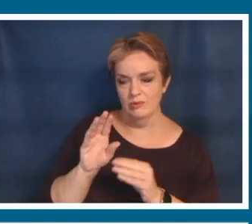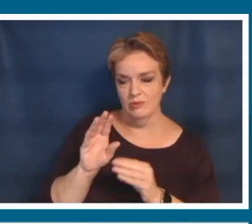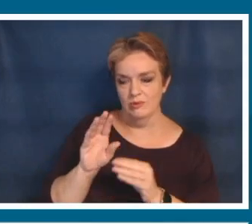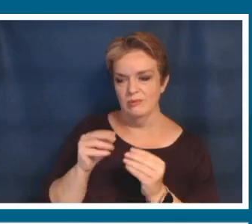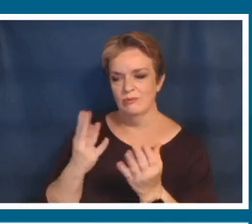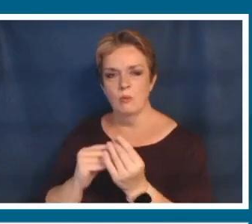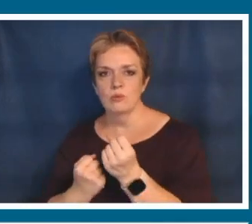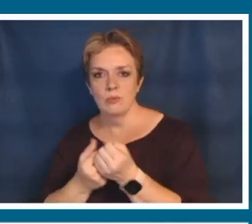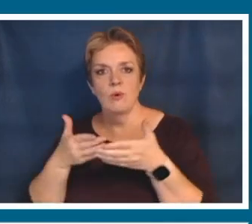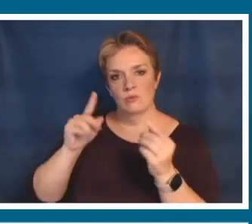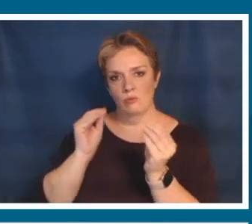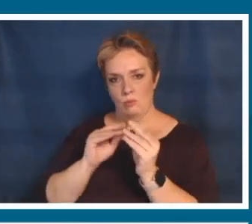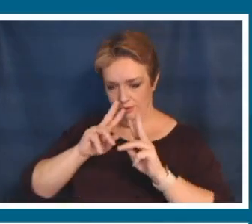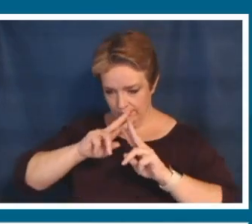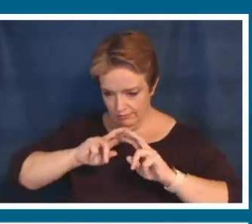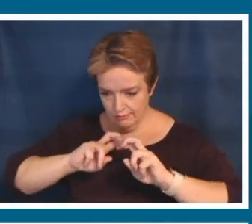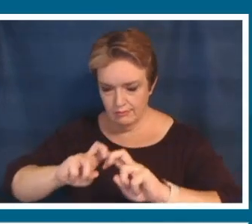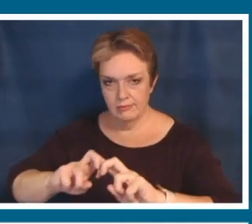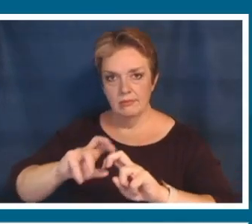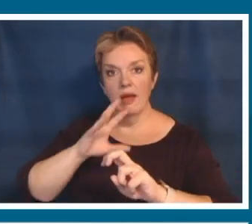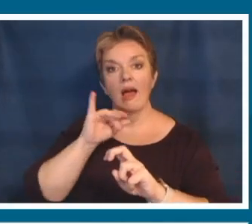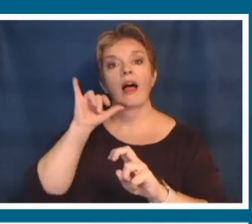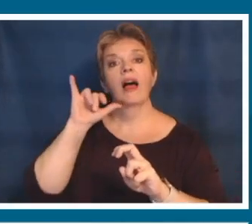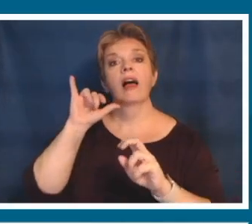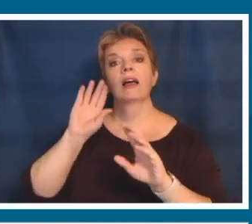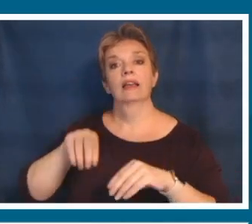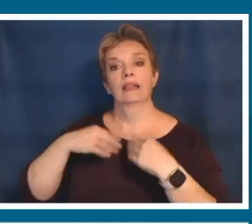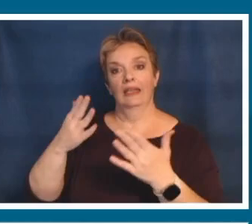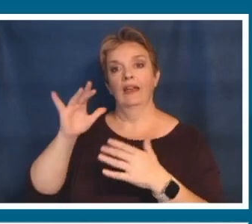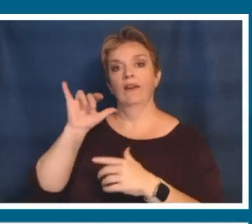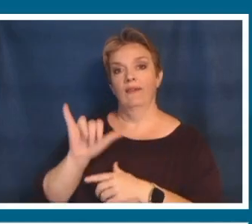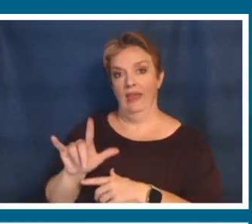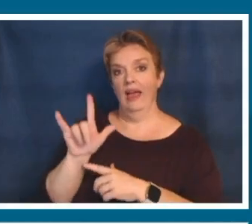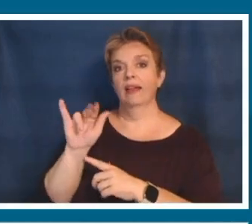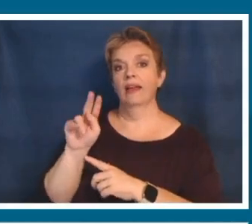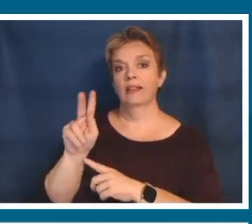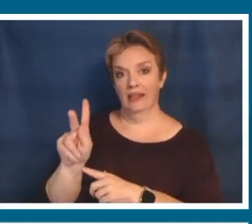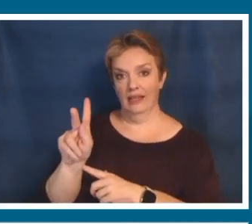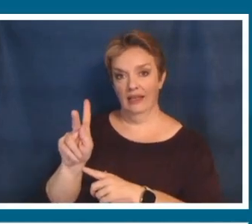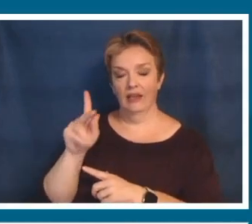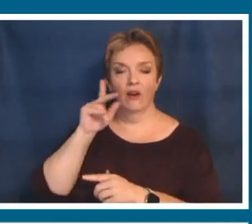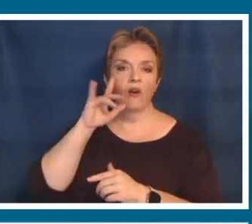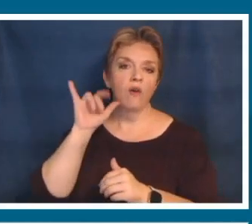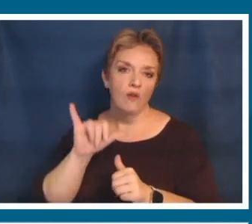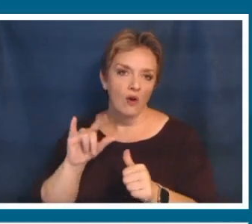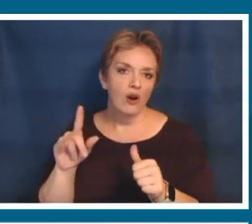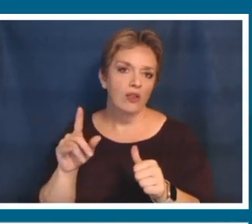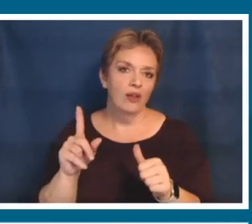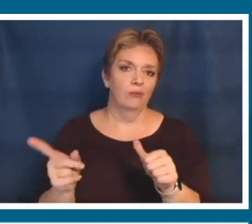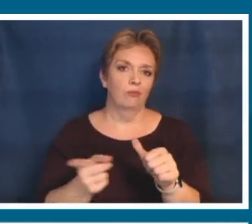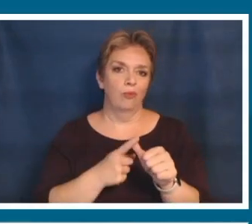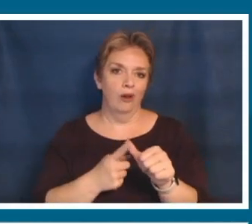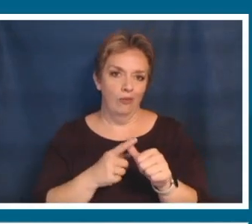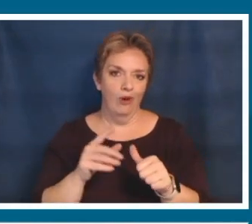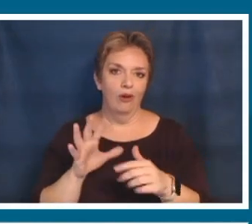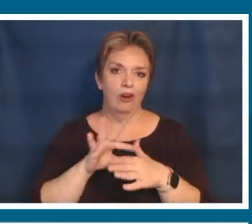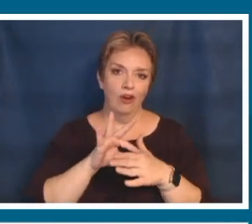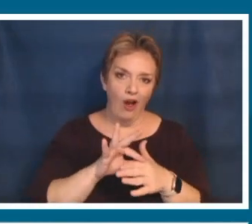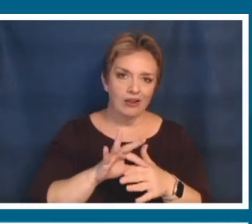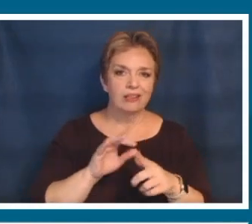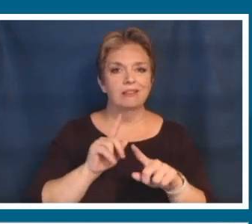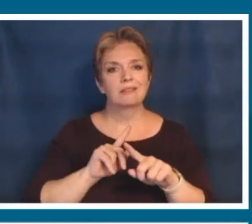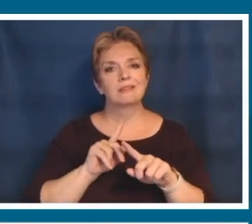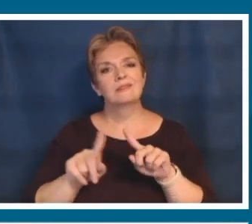their questions and that provide that link to the primary content or theme that is being reviewed or